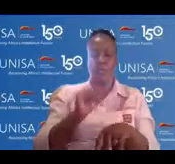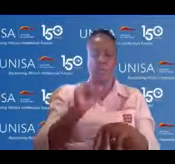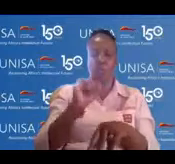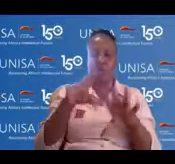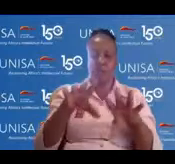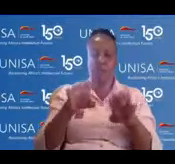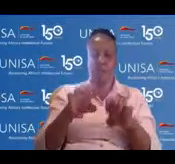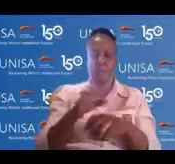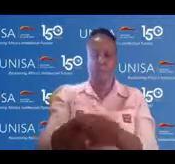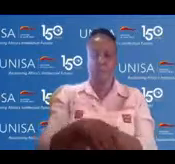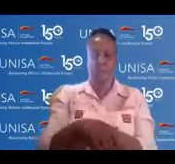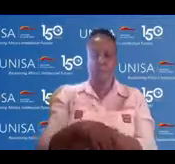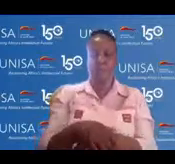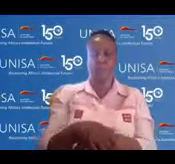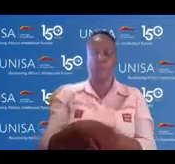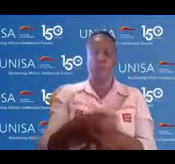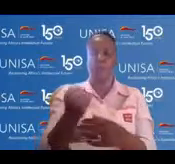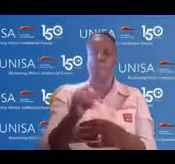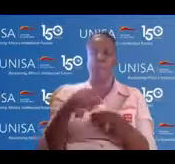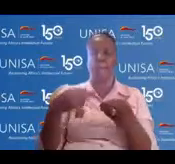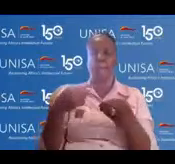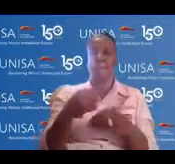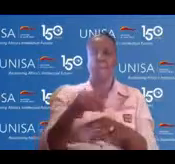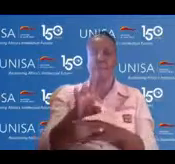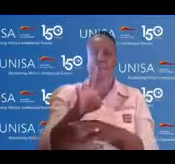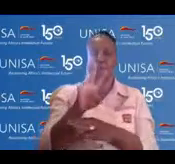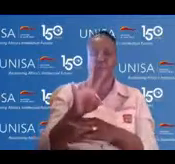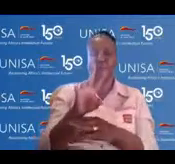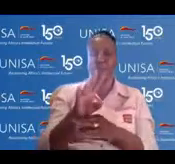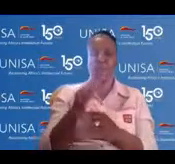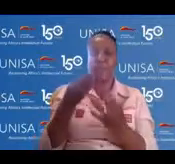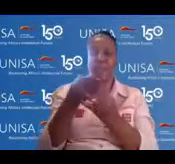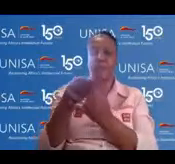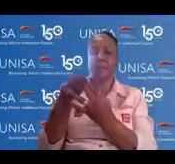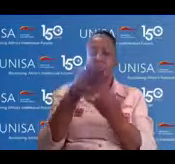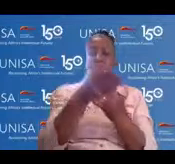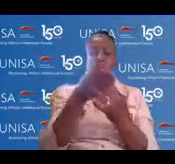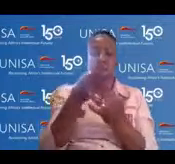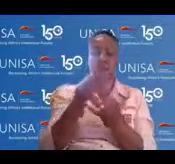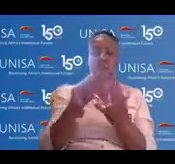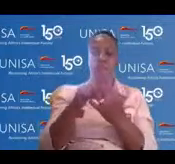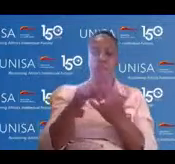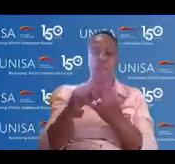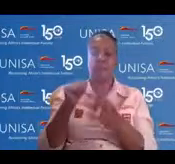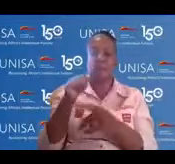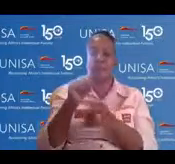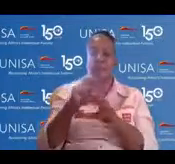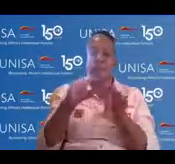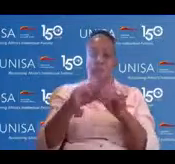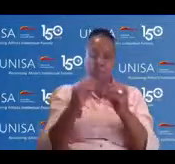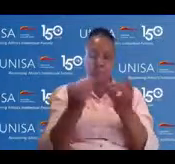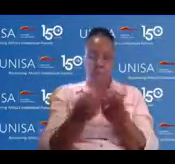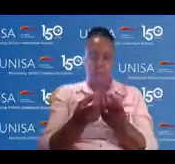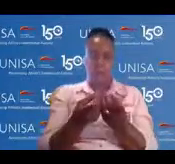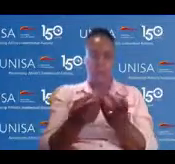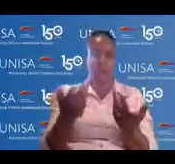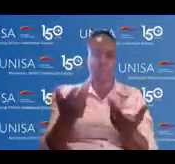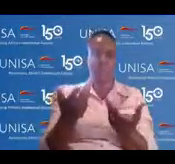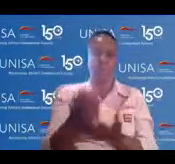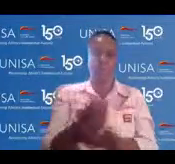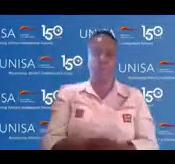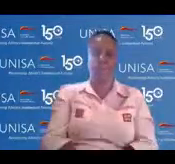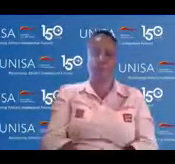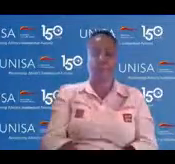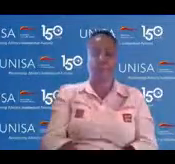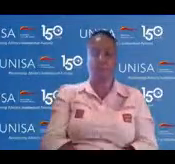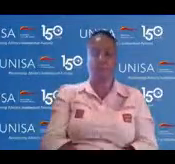We have about 4 entry points within the department, and the first